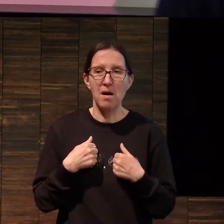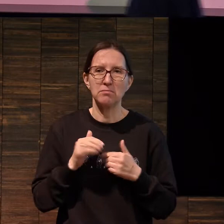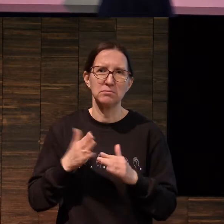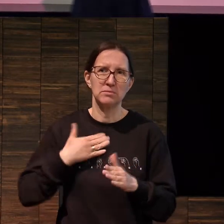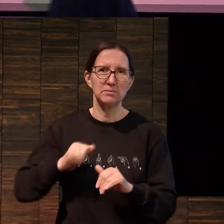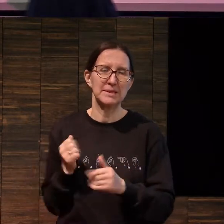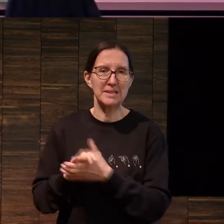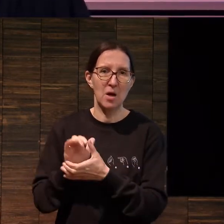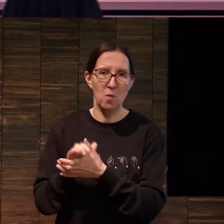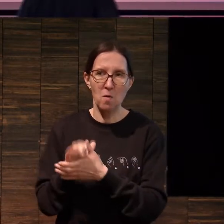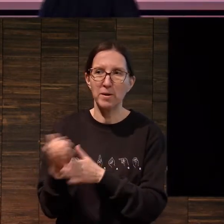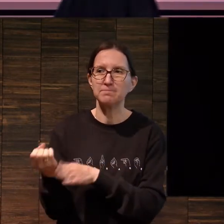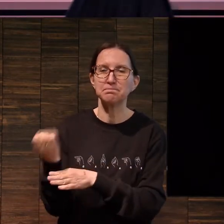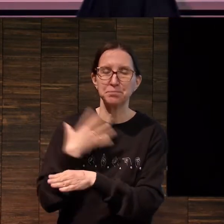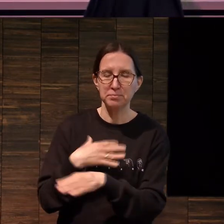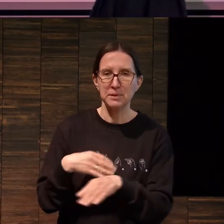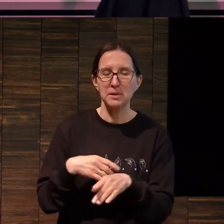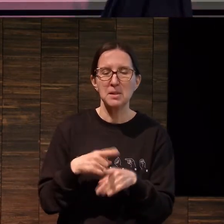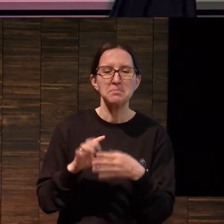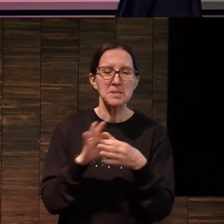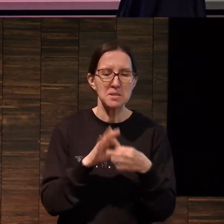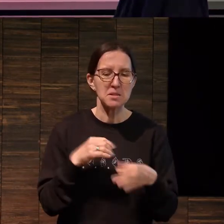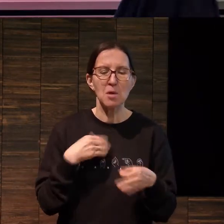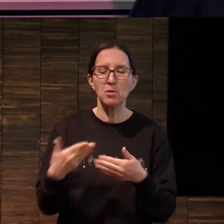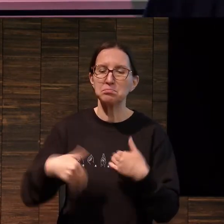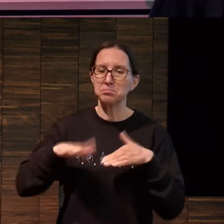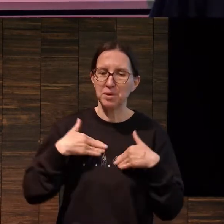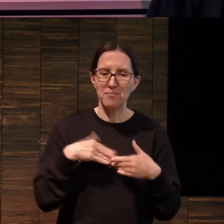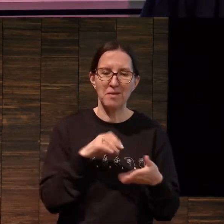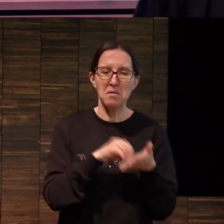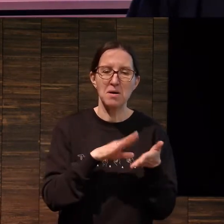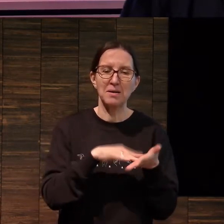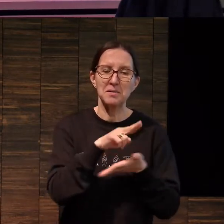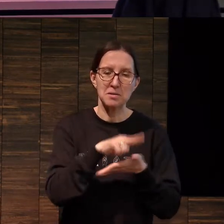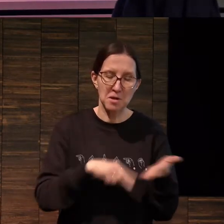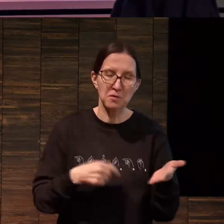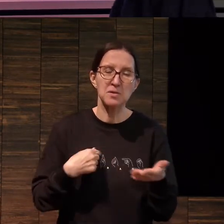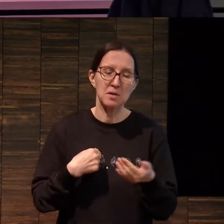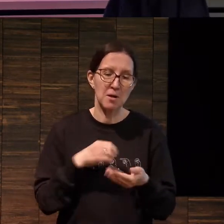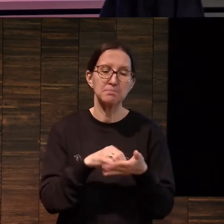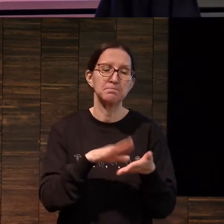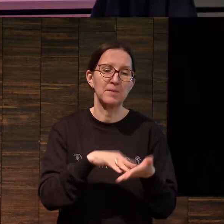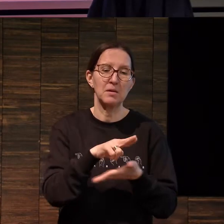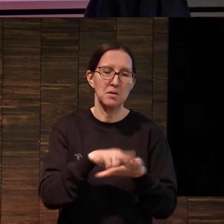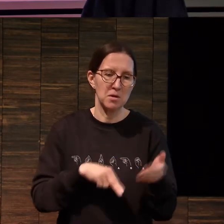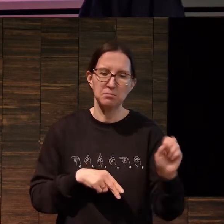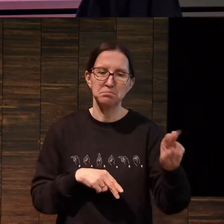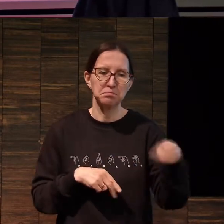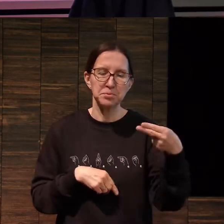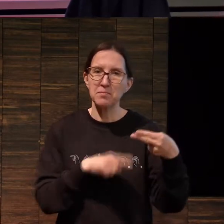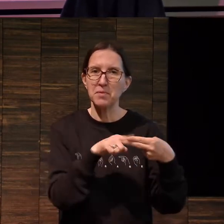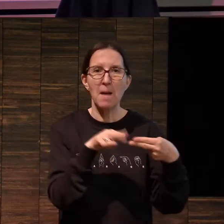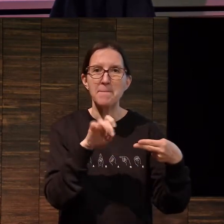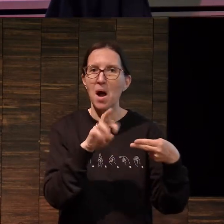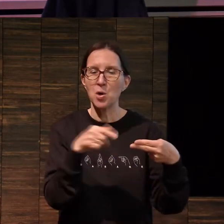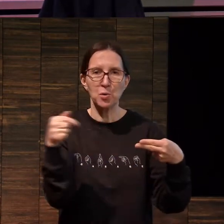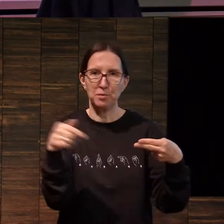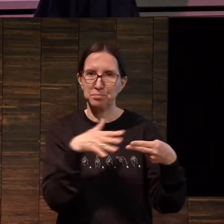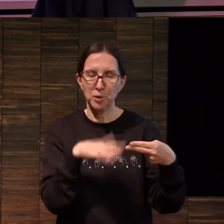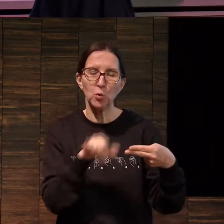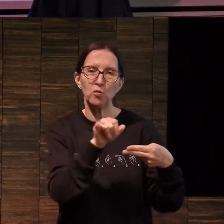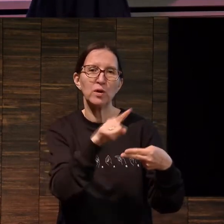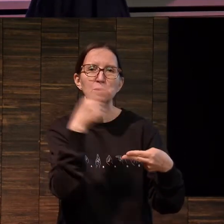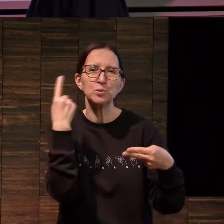such a case. Guys forwarded me a system where I had to register, which I did, and then there was an error that